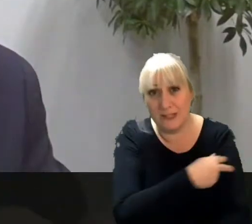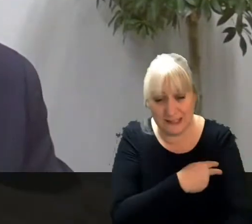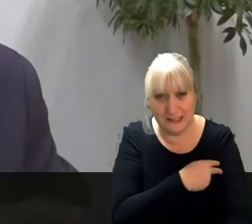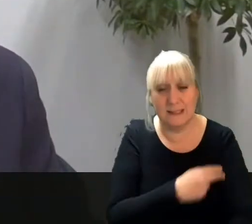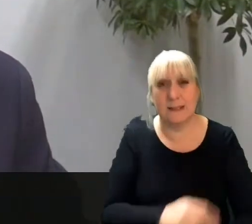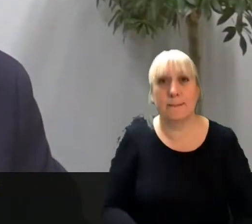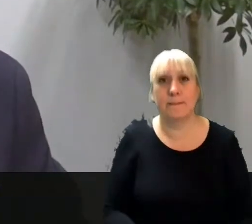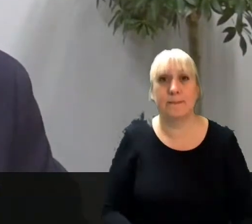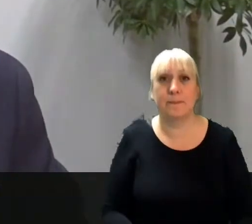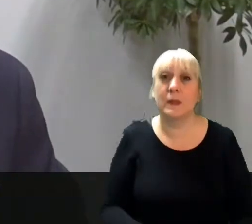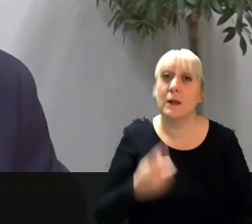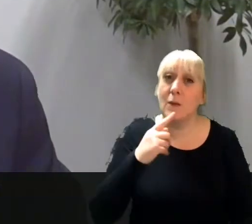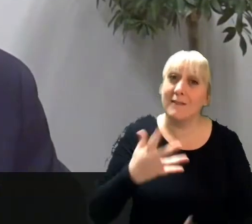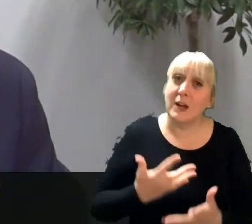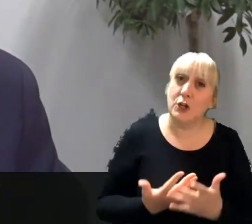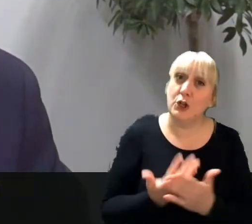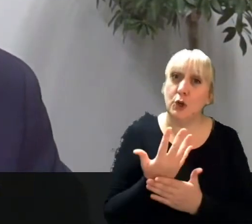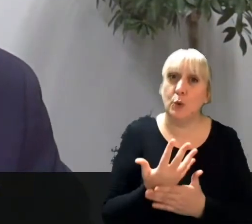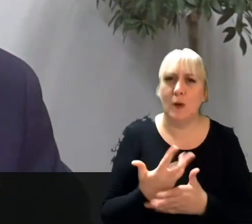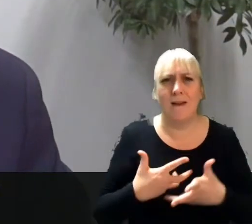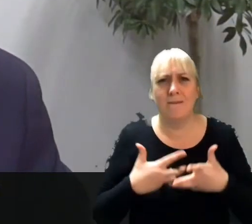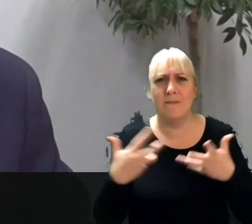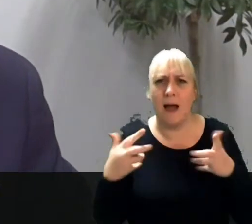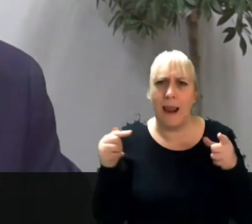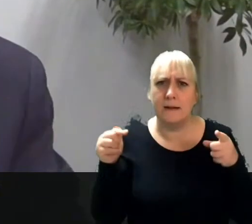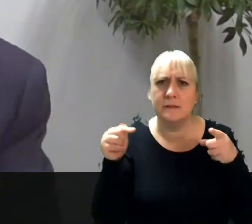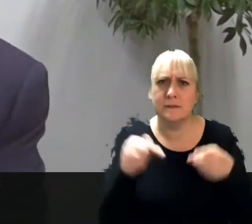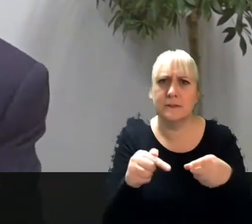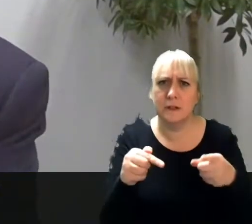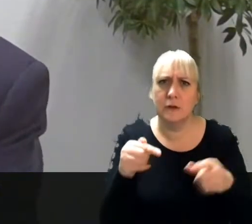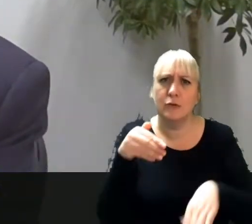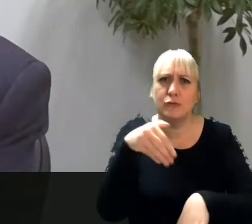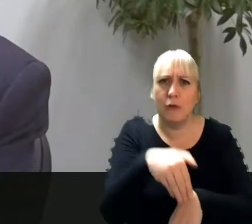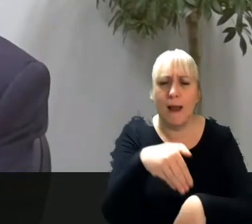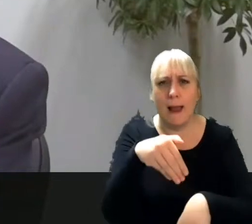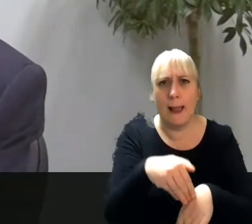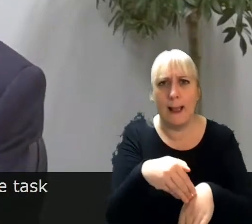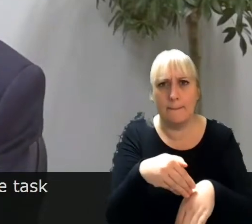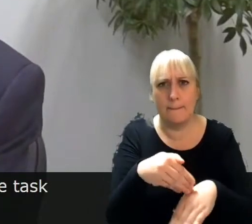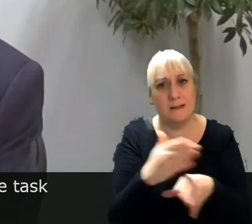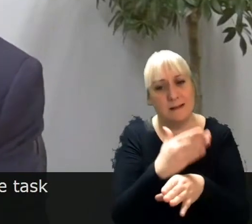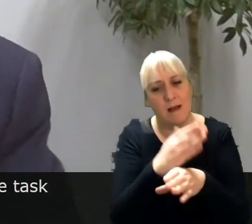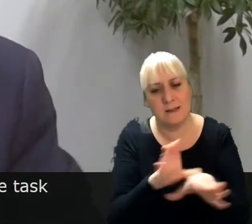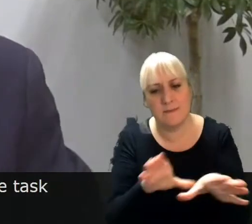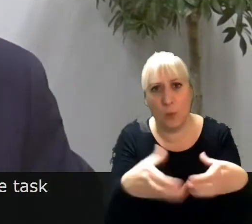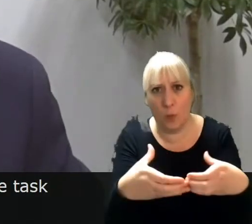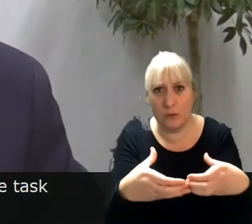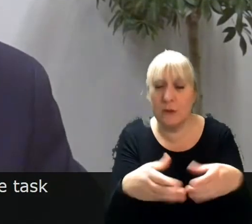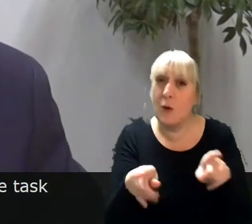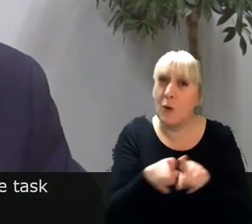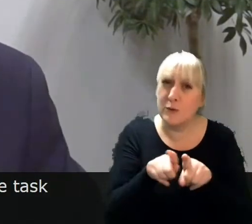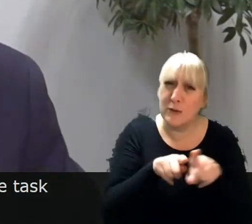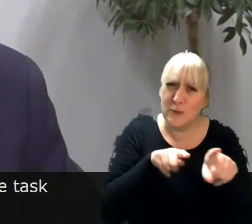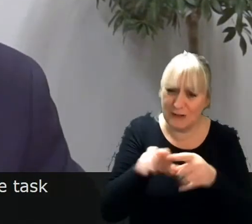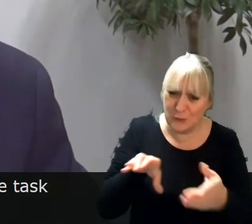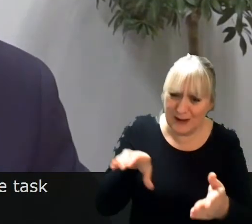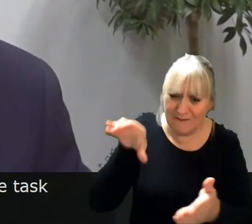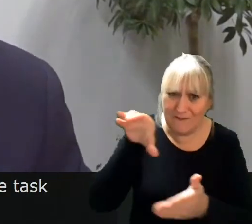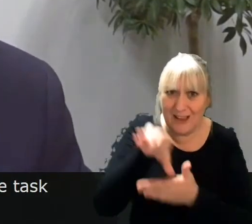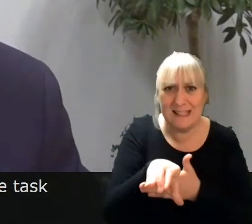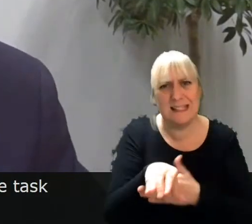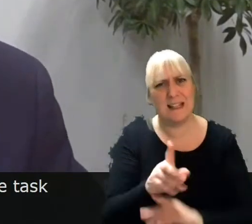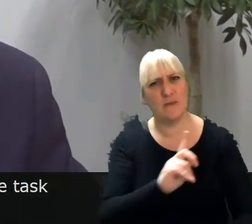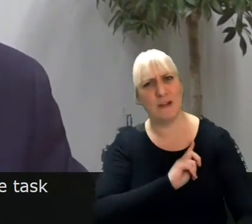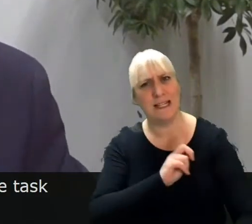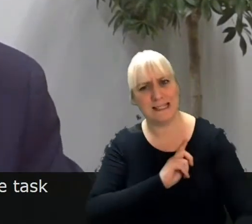crime task force doing a really good work across London, but also we've been investing in the causes of crime by investing more than £70